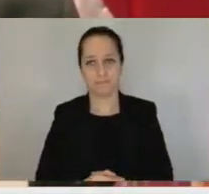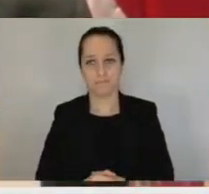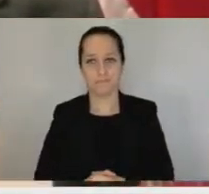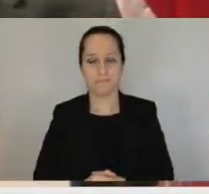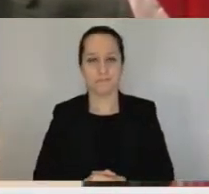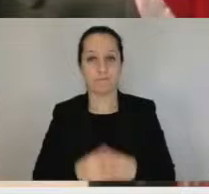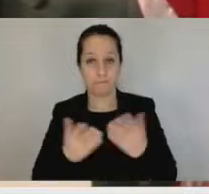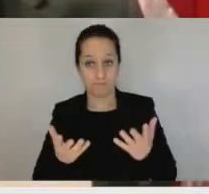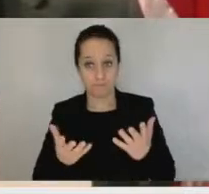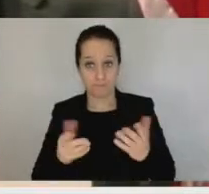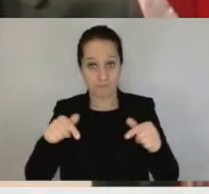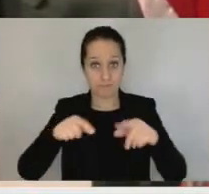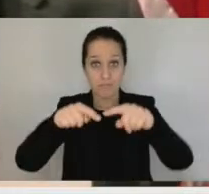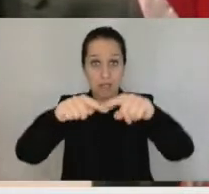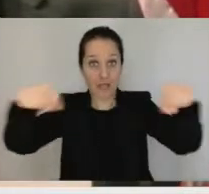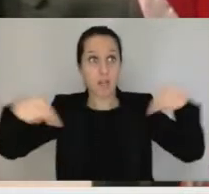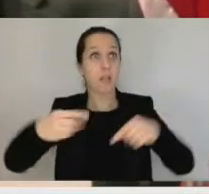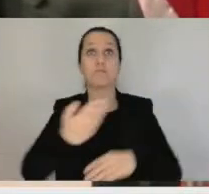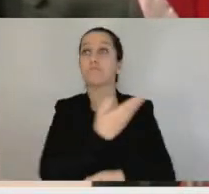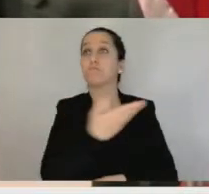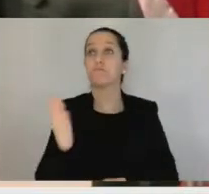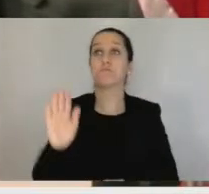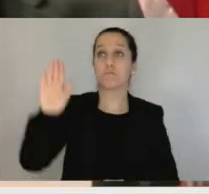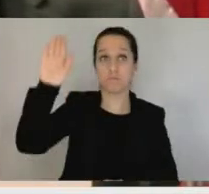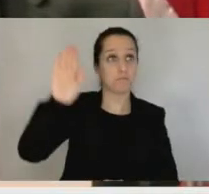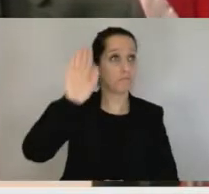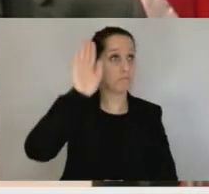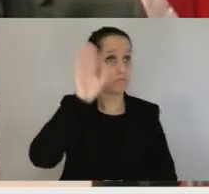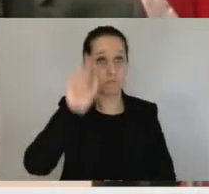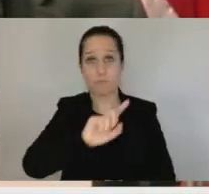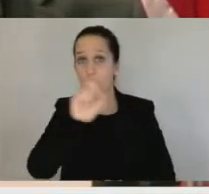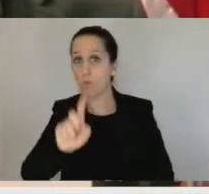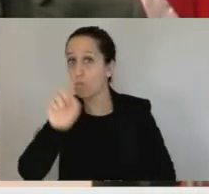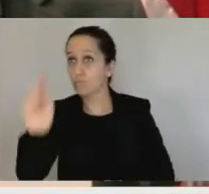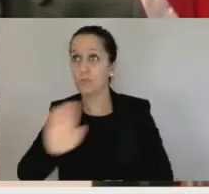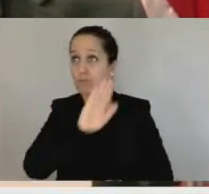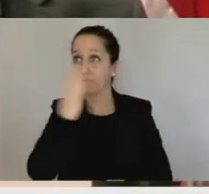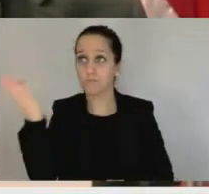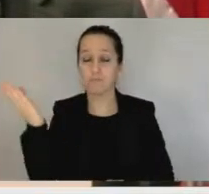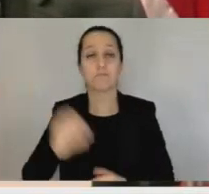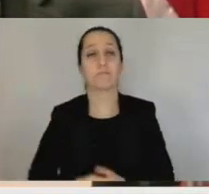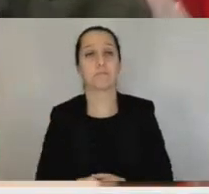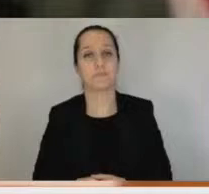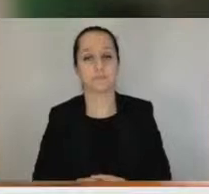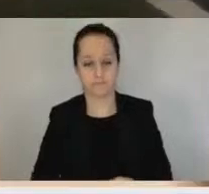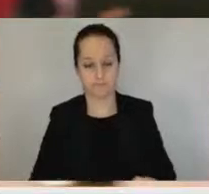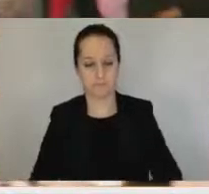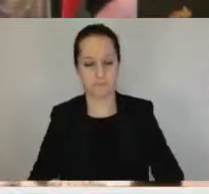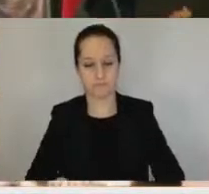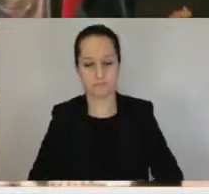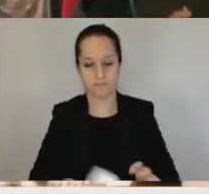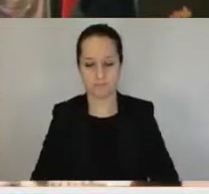I invite, please raise them directly with a microphone, please.